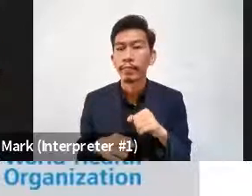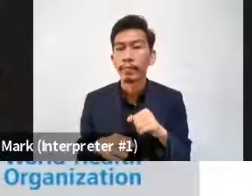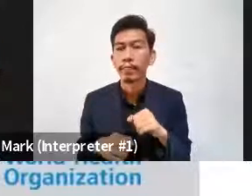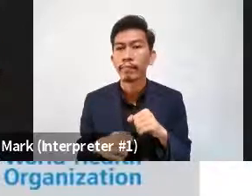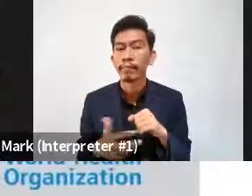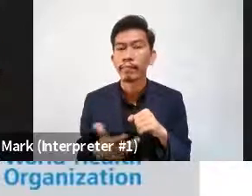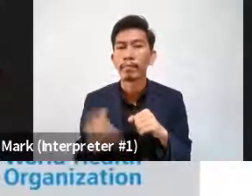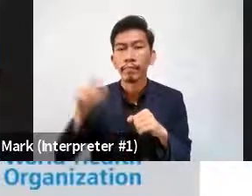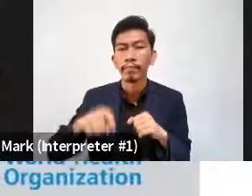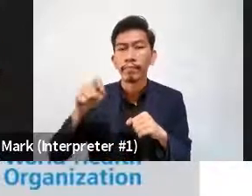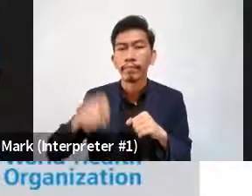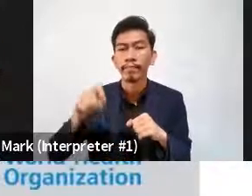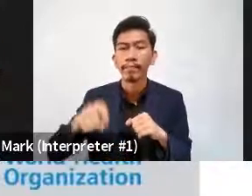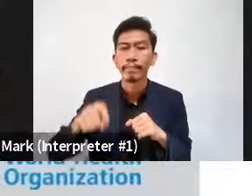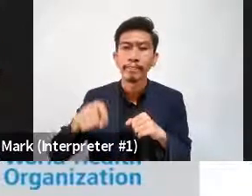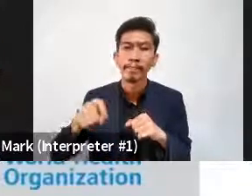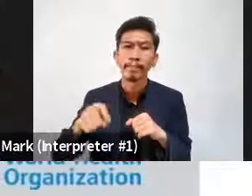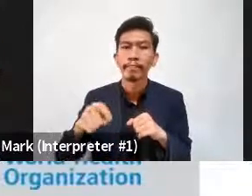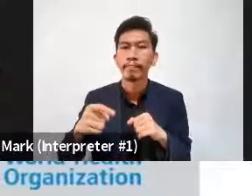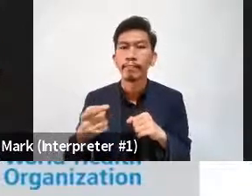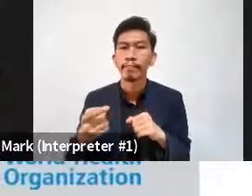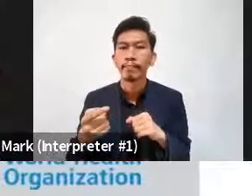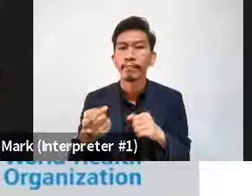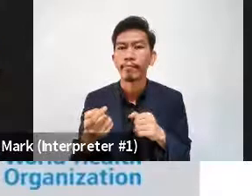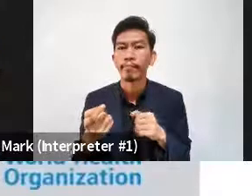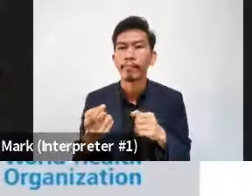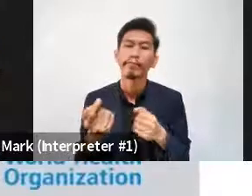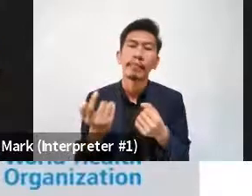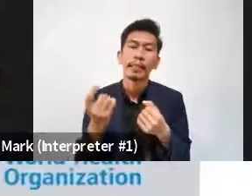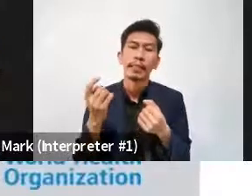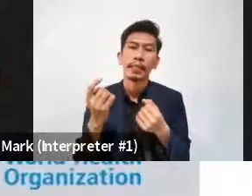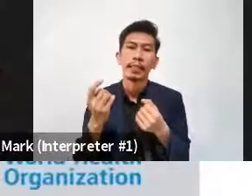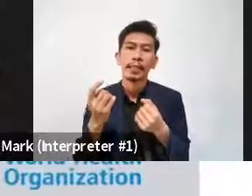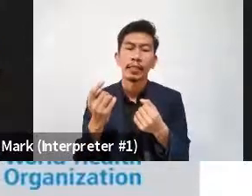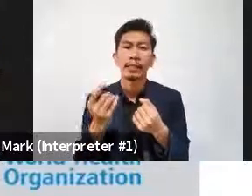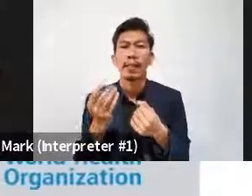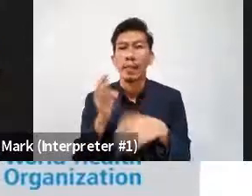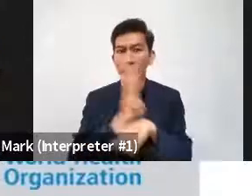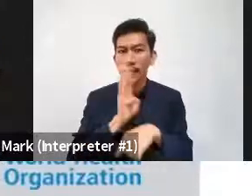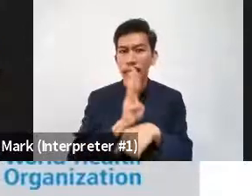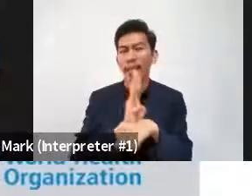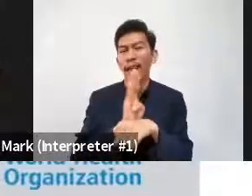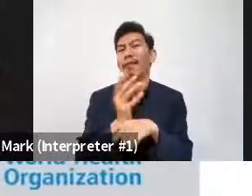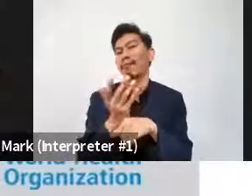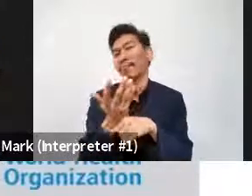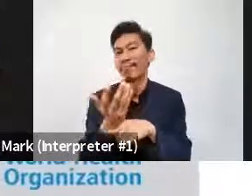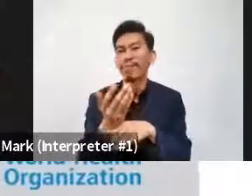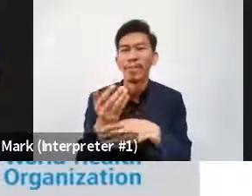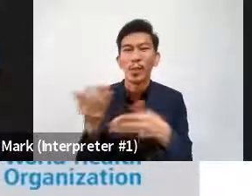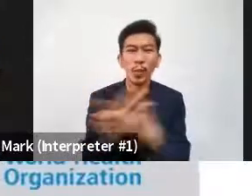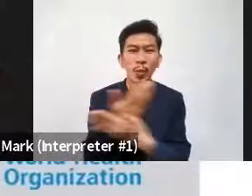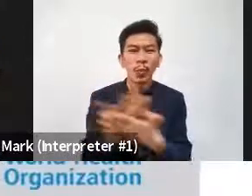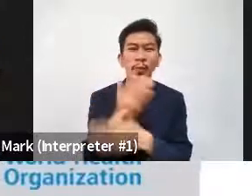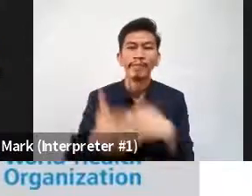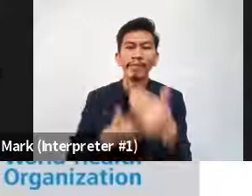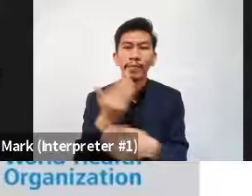And we need to do business as unusual. Since 2010, there